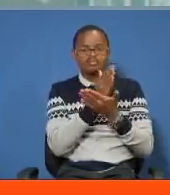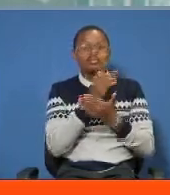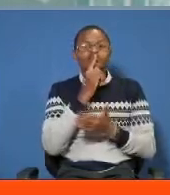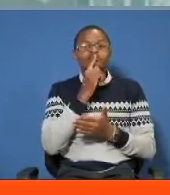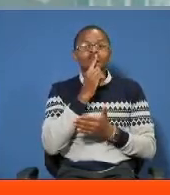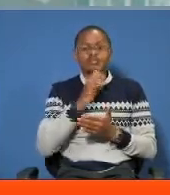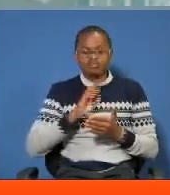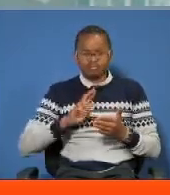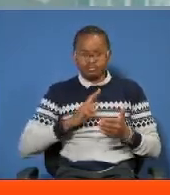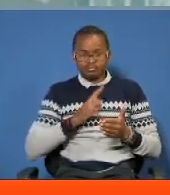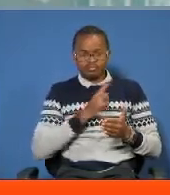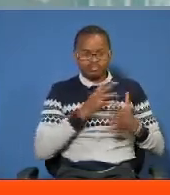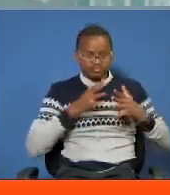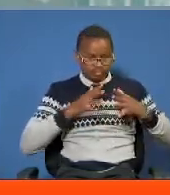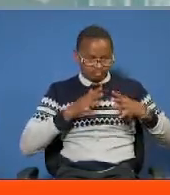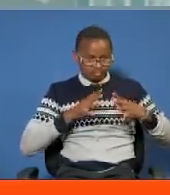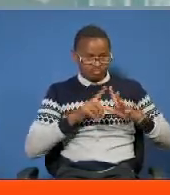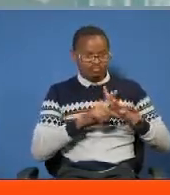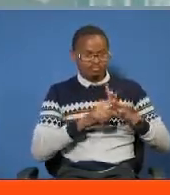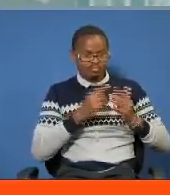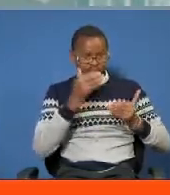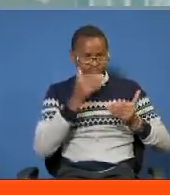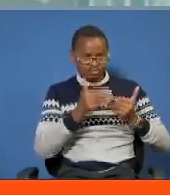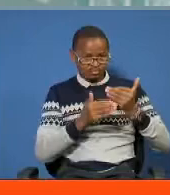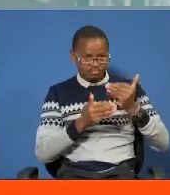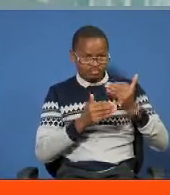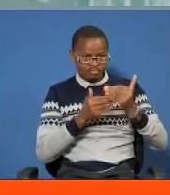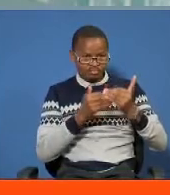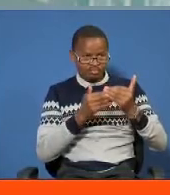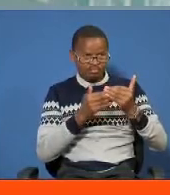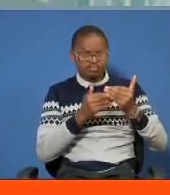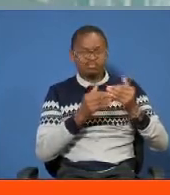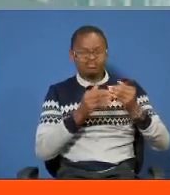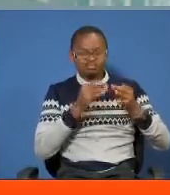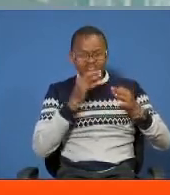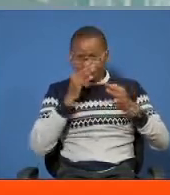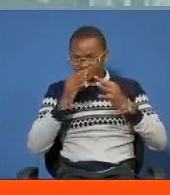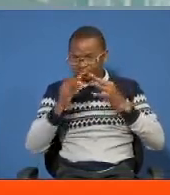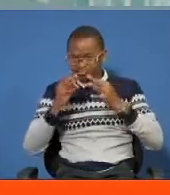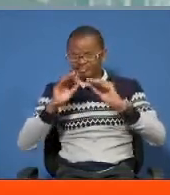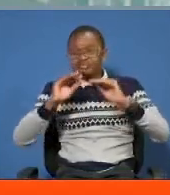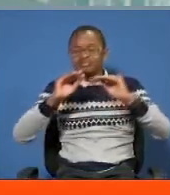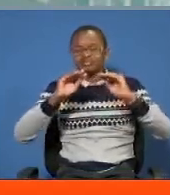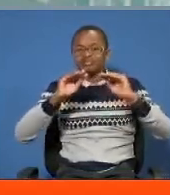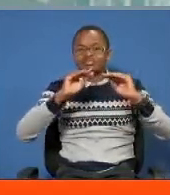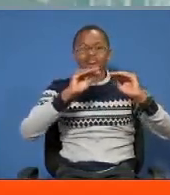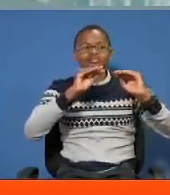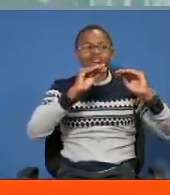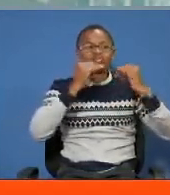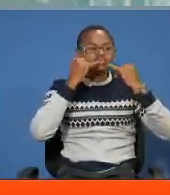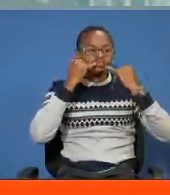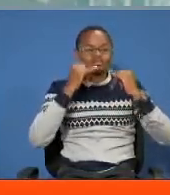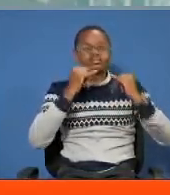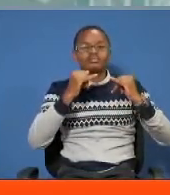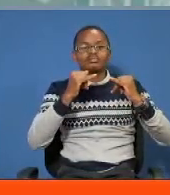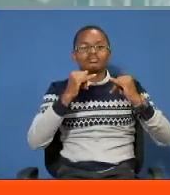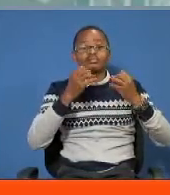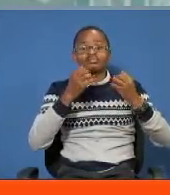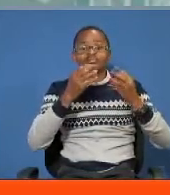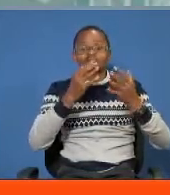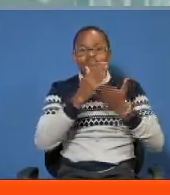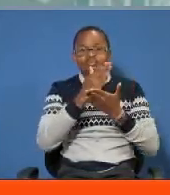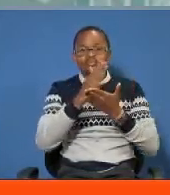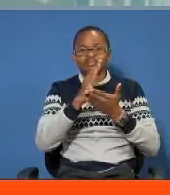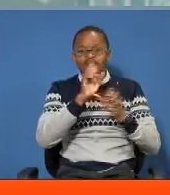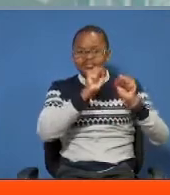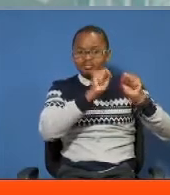saying. So as a young agency, we've begun that process of, you know, elaborating and educating and informing